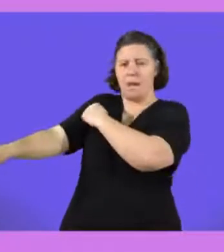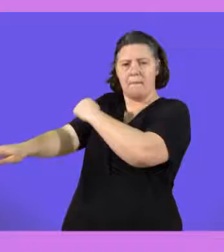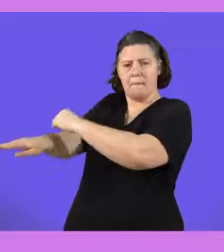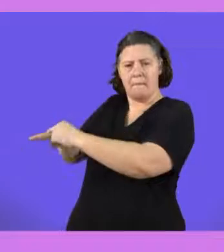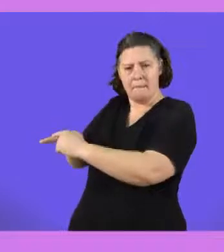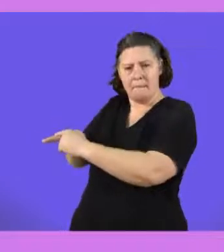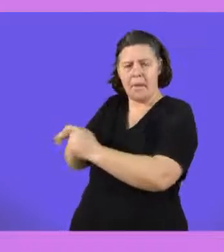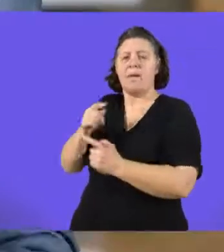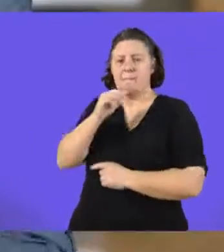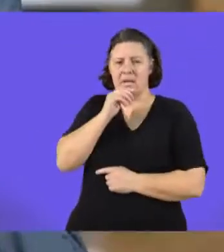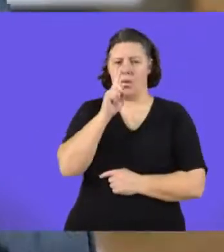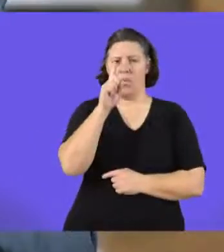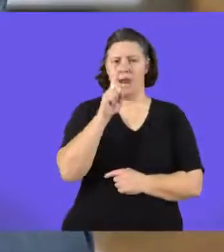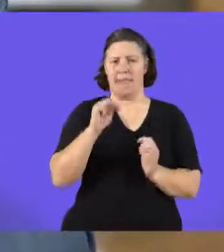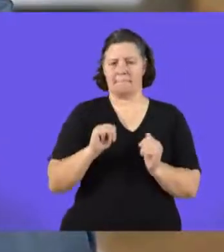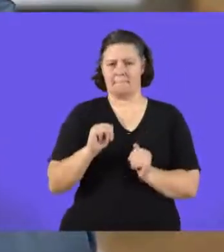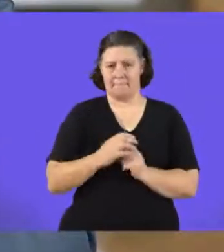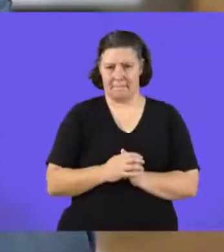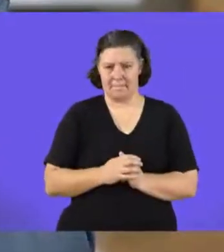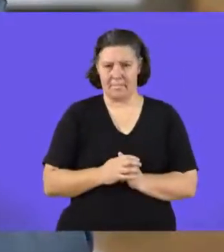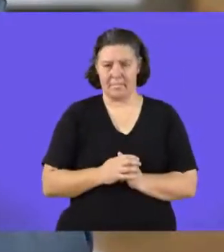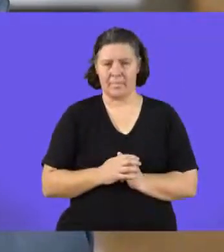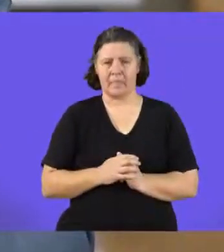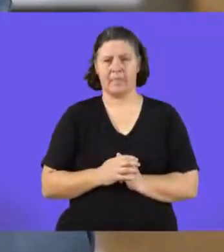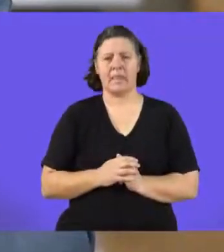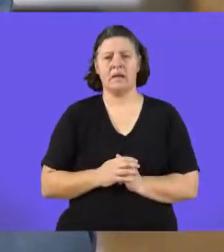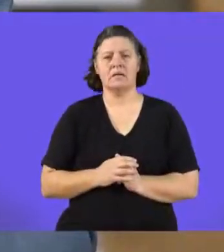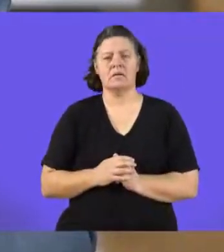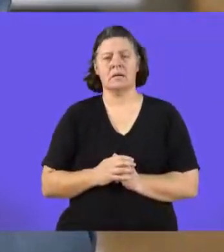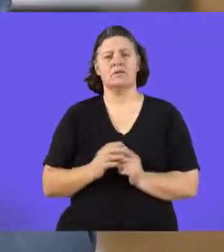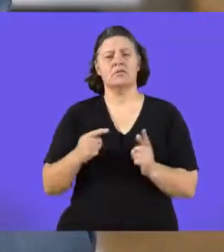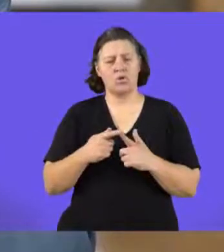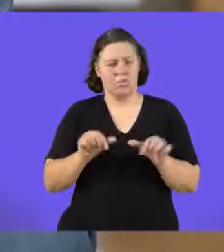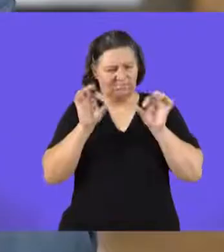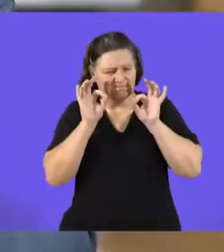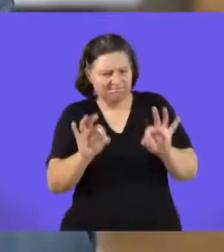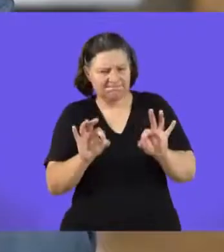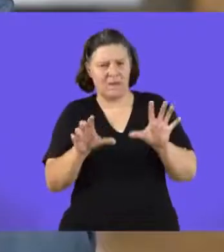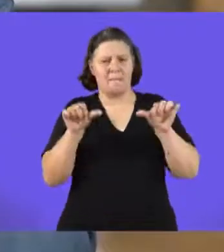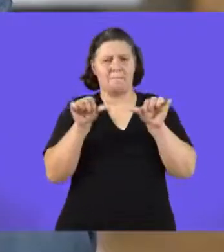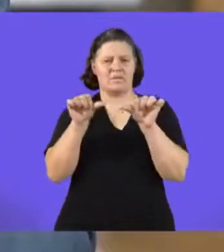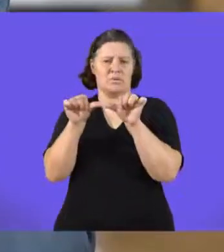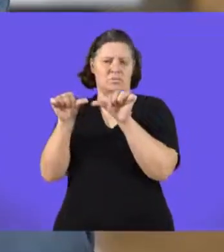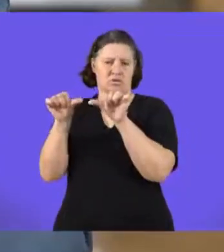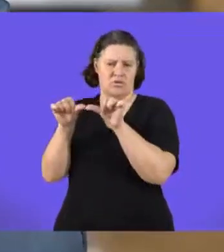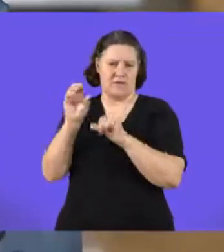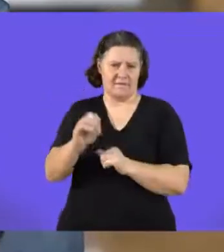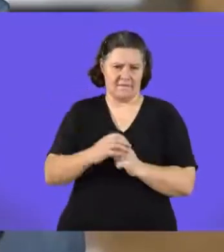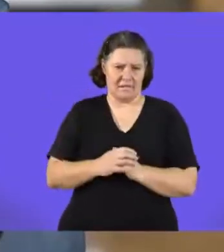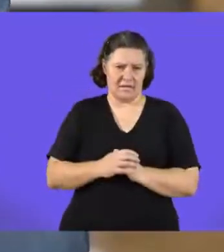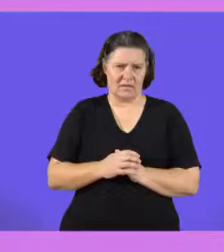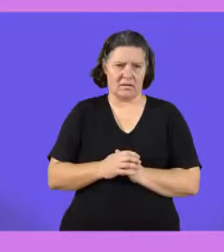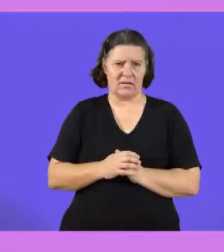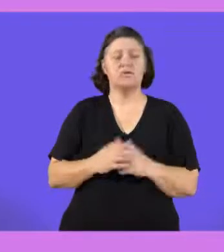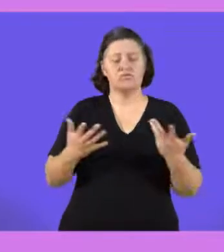arm, for example, that is also seen as 1 meter. Then we, of course, have accurate measuring instruments that we can